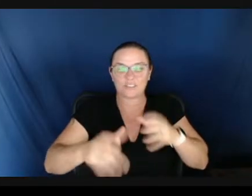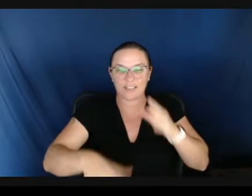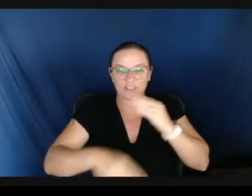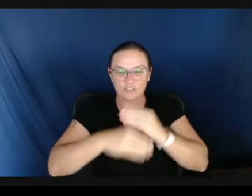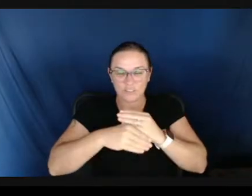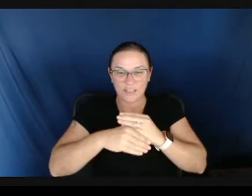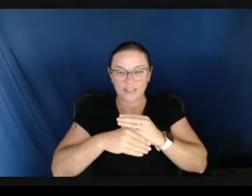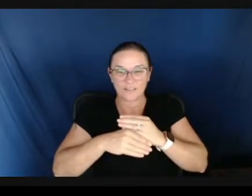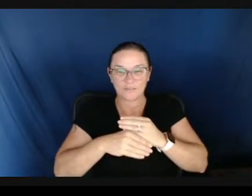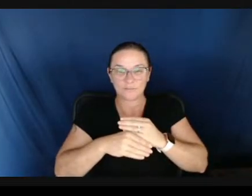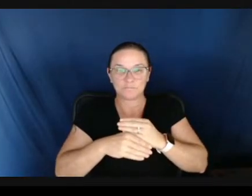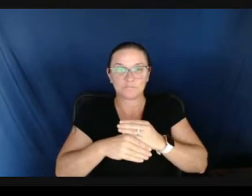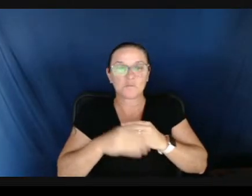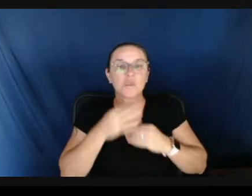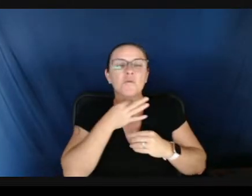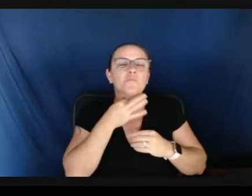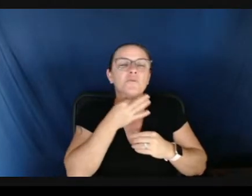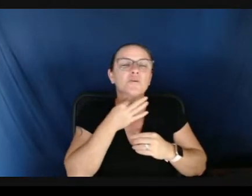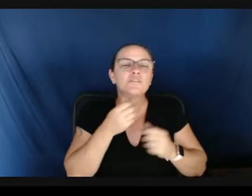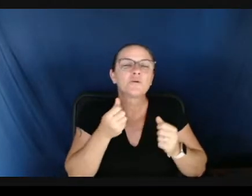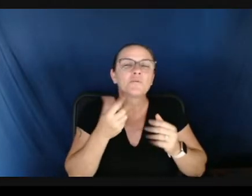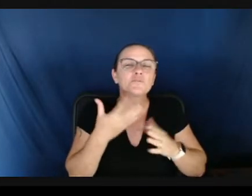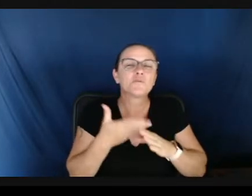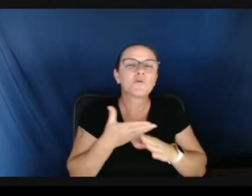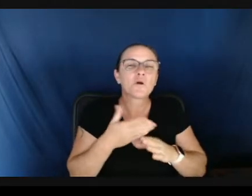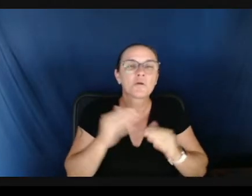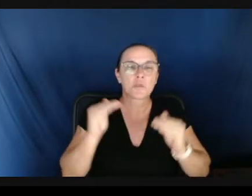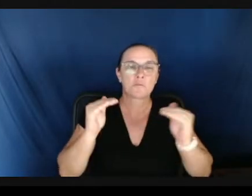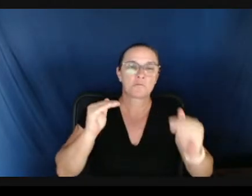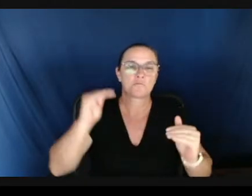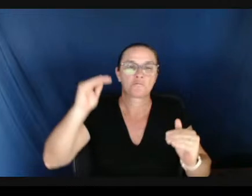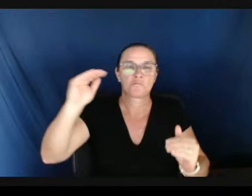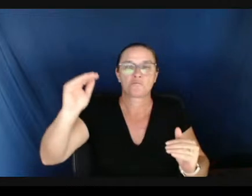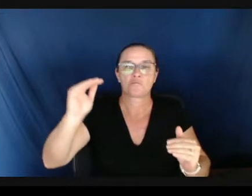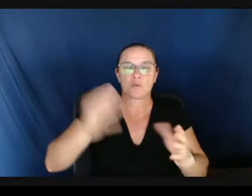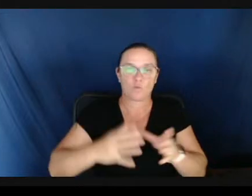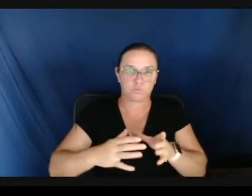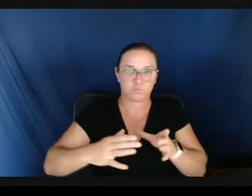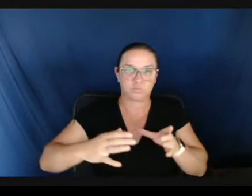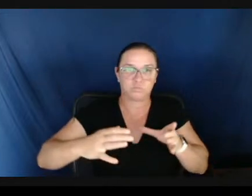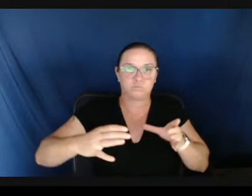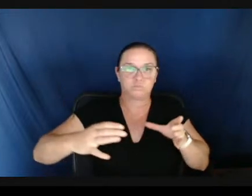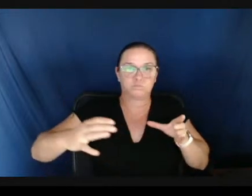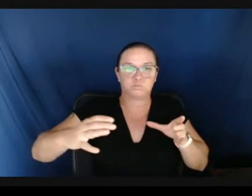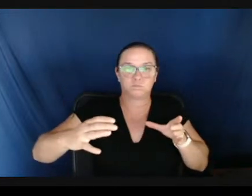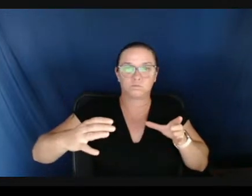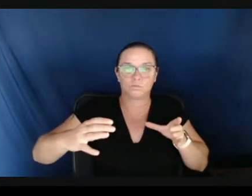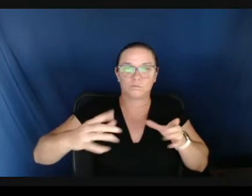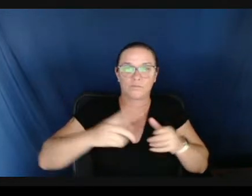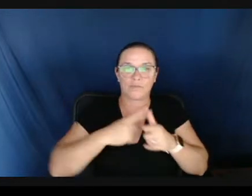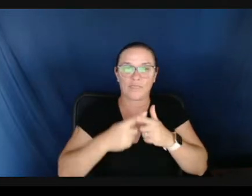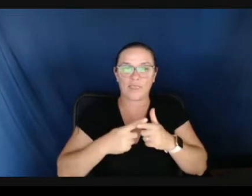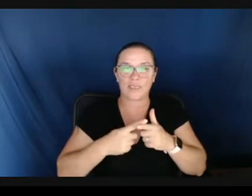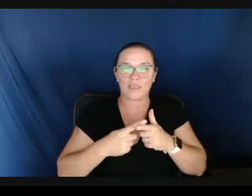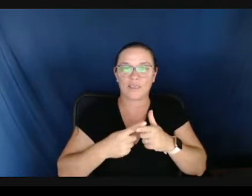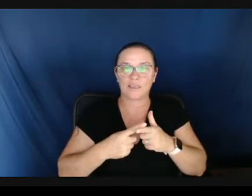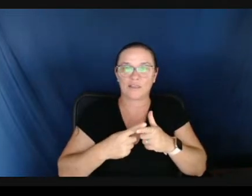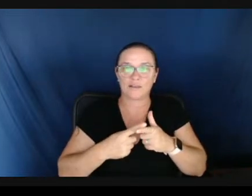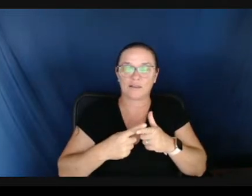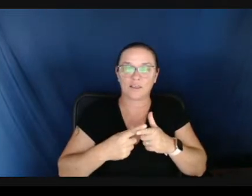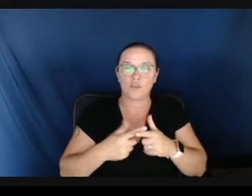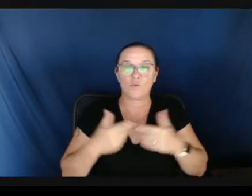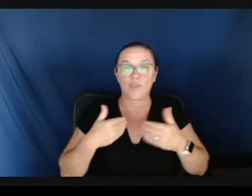here's how close together they were before, and here's how close together they were afterwards. It got bigger. And then after that, we had the